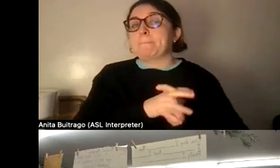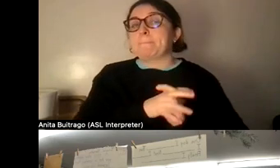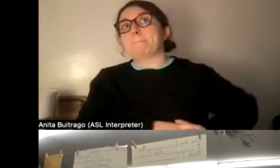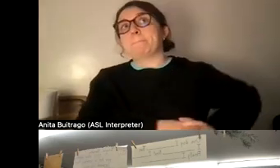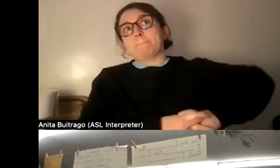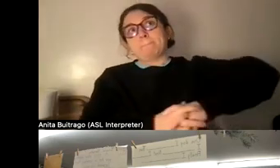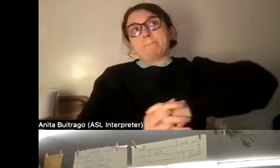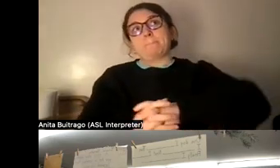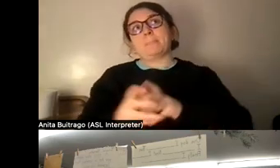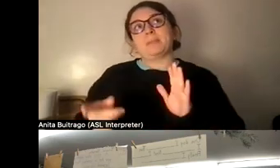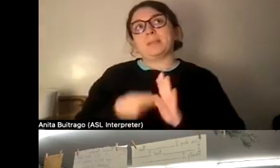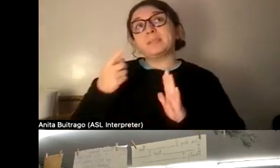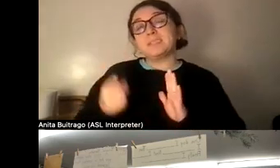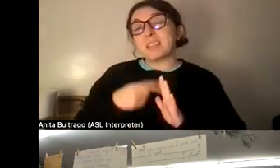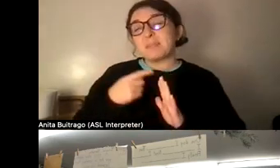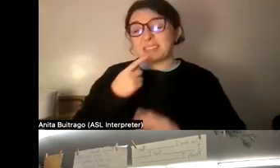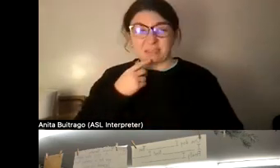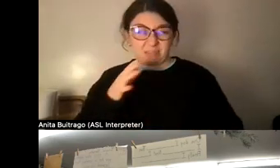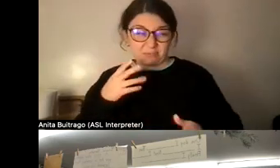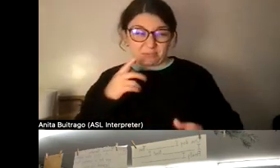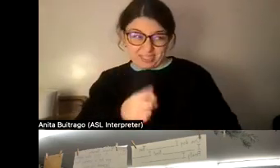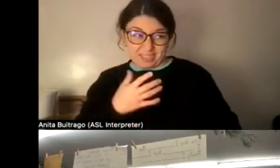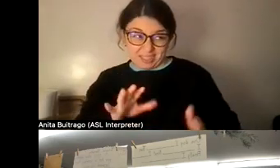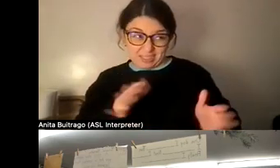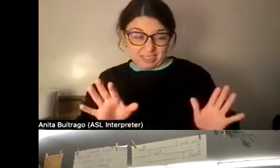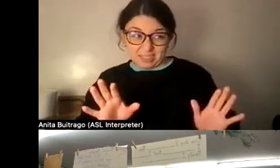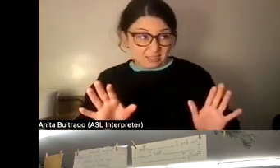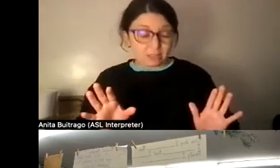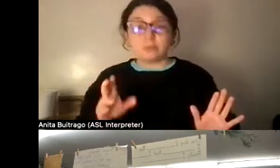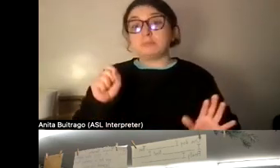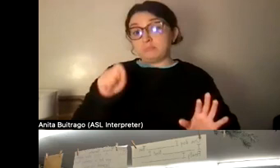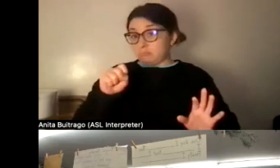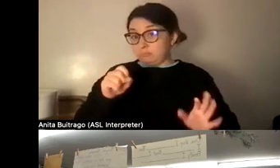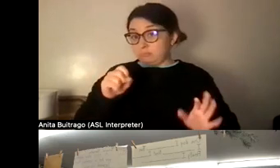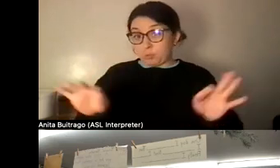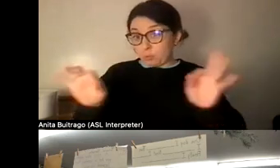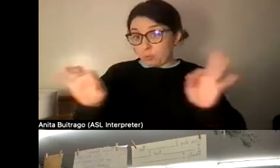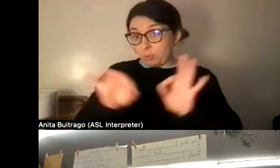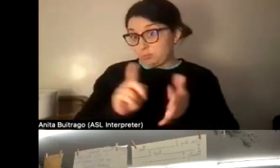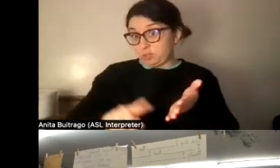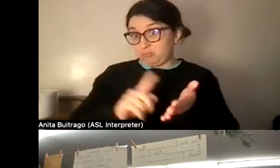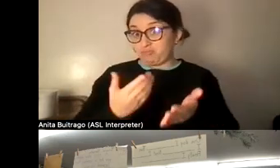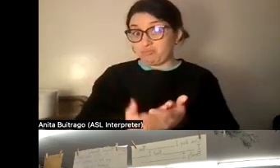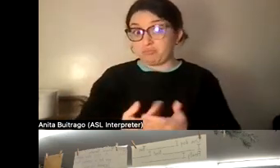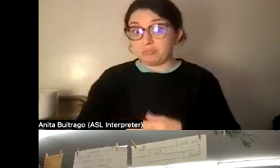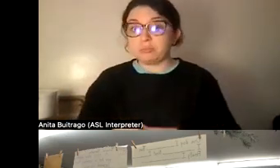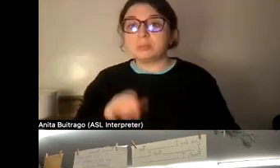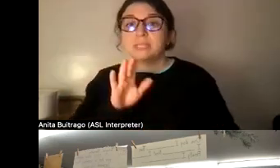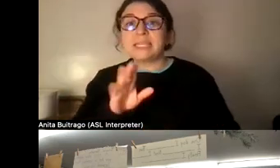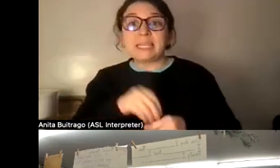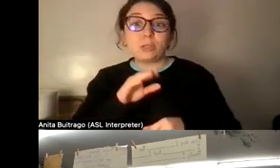it. That's the biggest thing that you can do. In your home language too. Oh yeah, in any language. In any language. In any